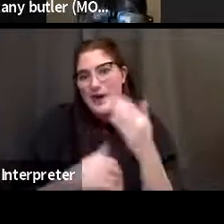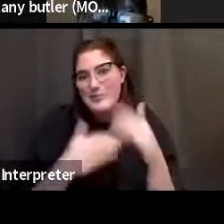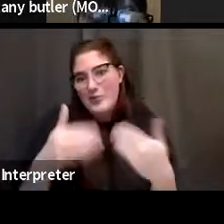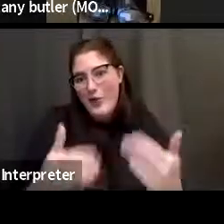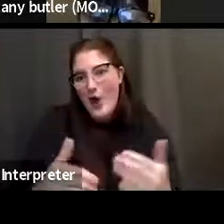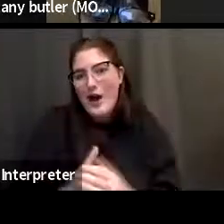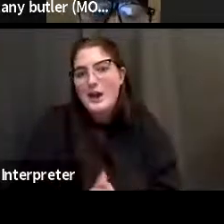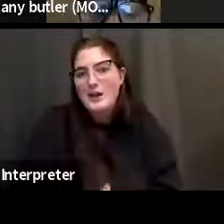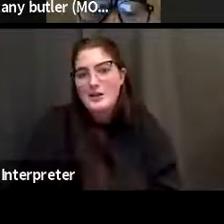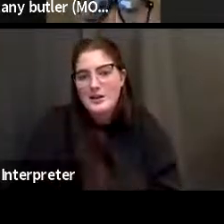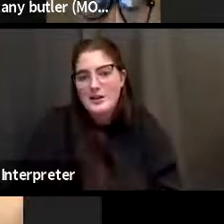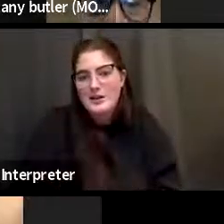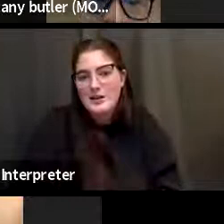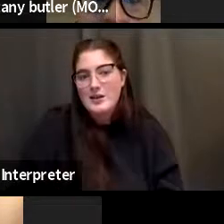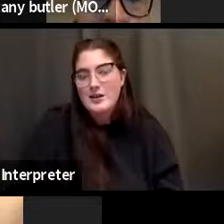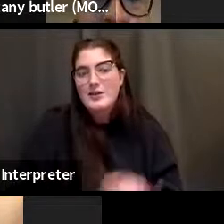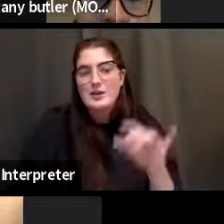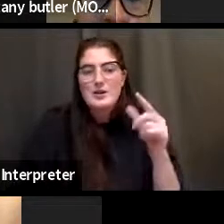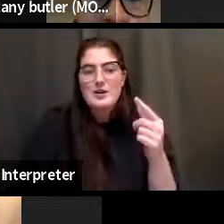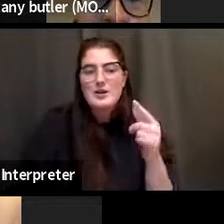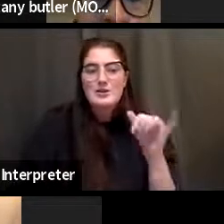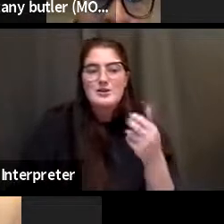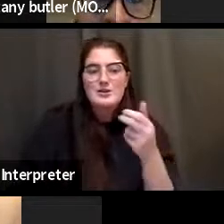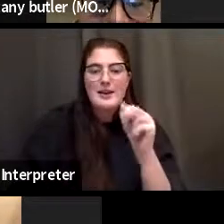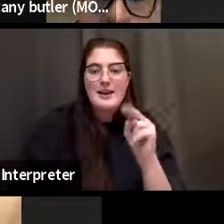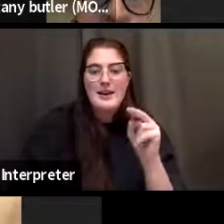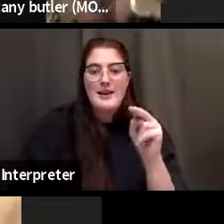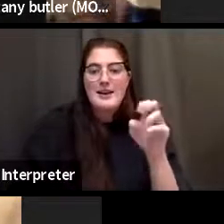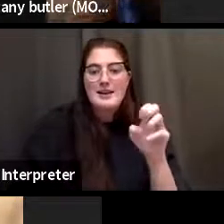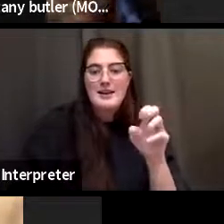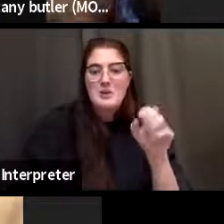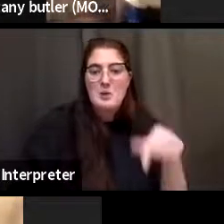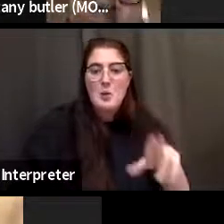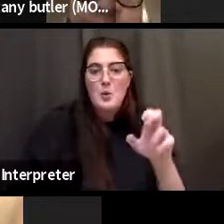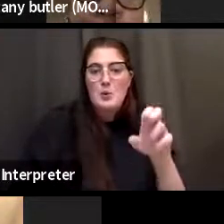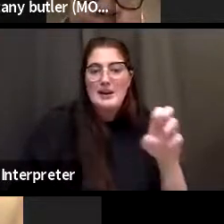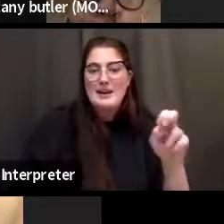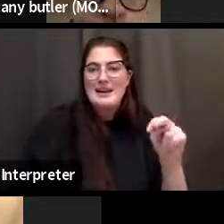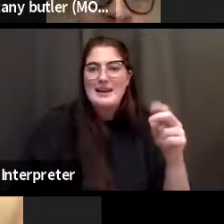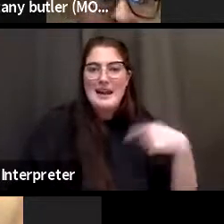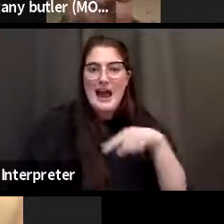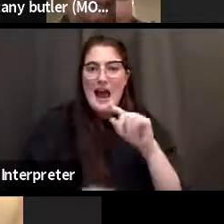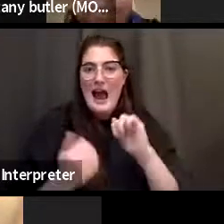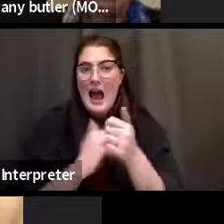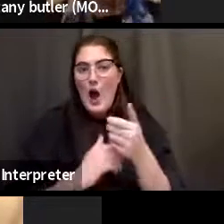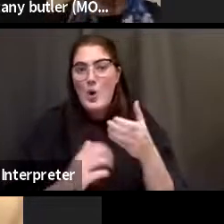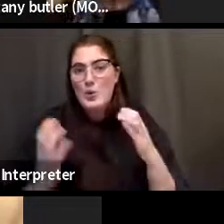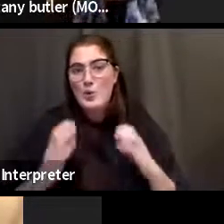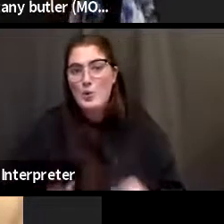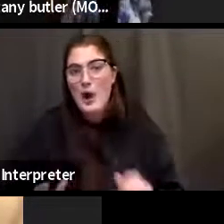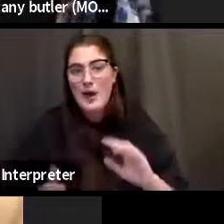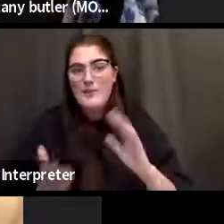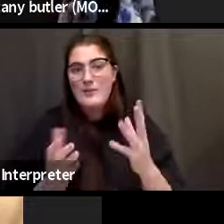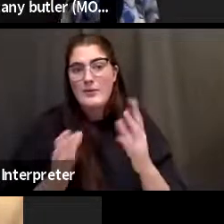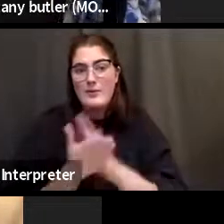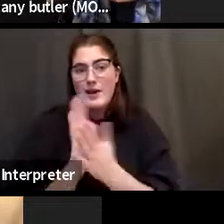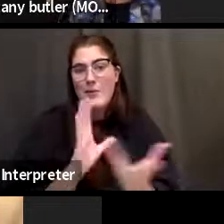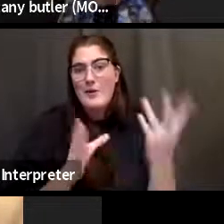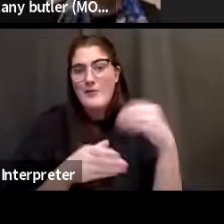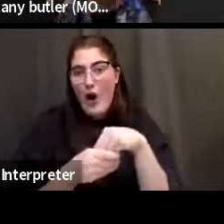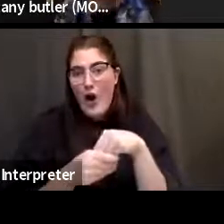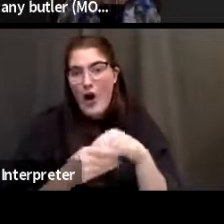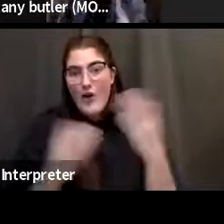on. Janae Queen says, how do residents get involved in the Lewis Crow Park project? This is